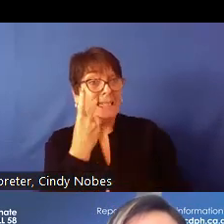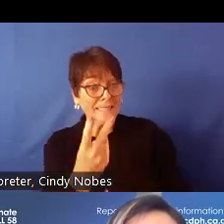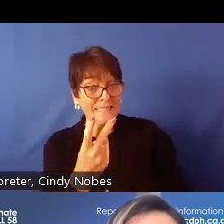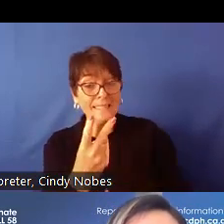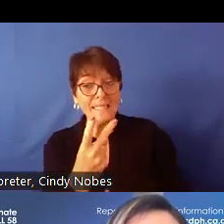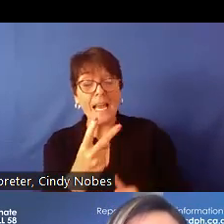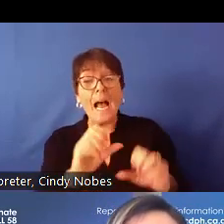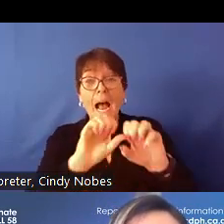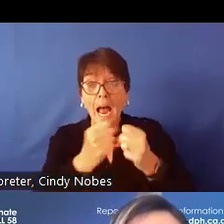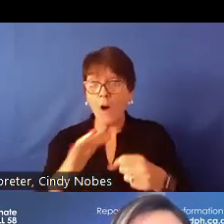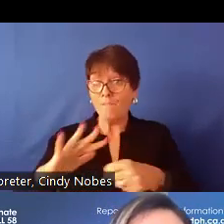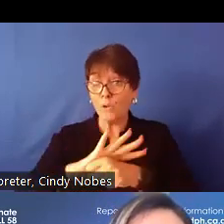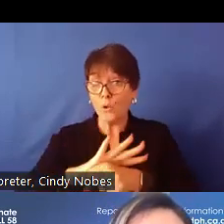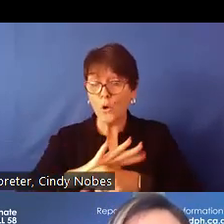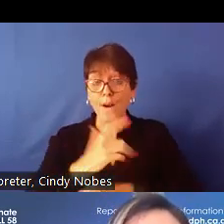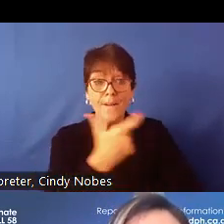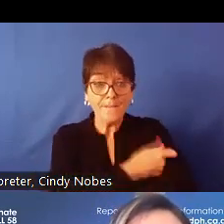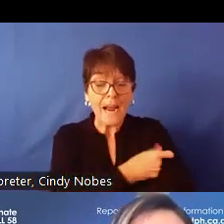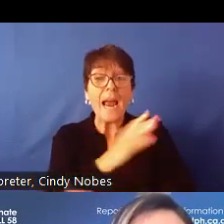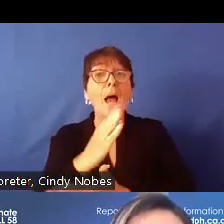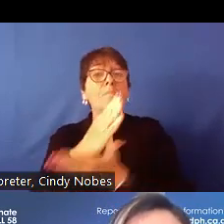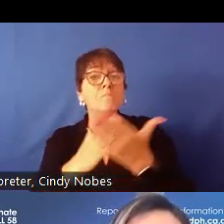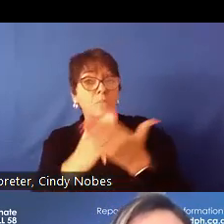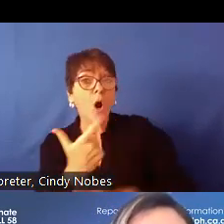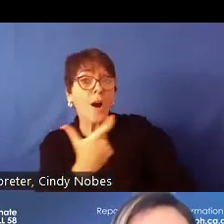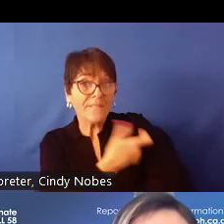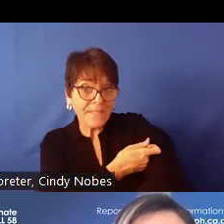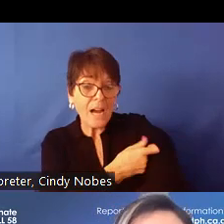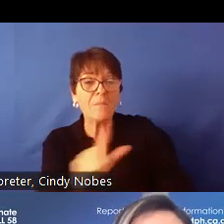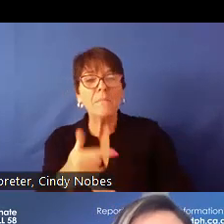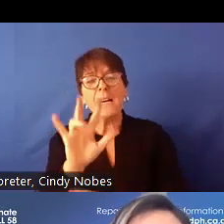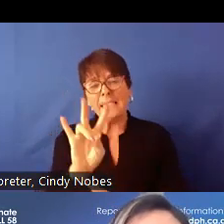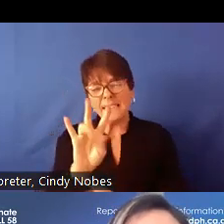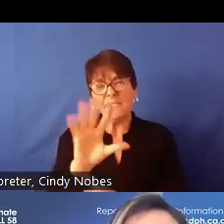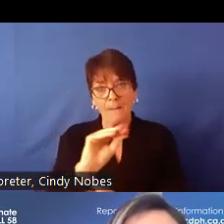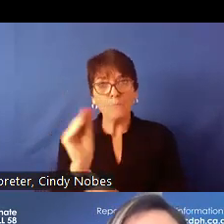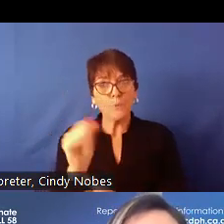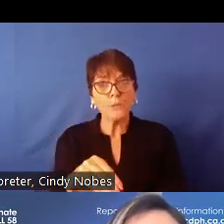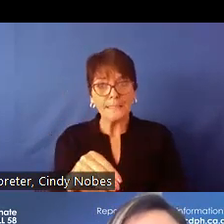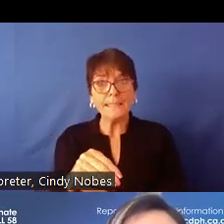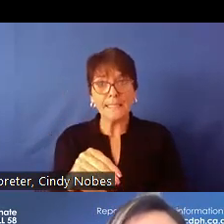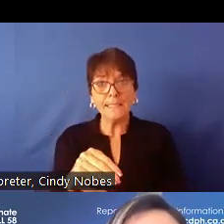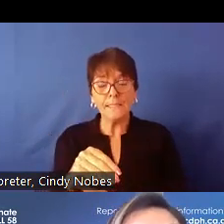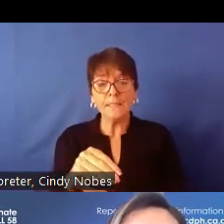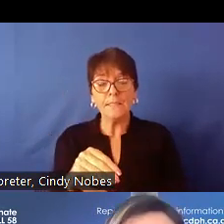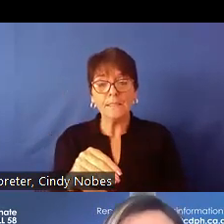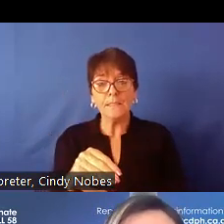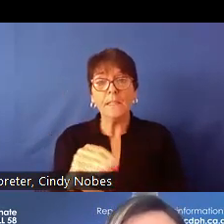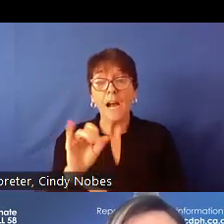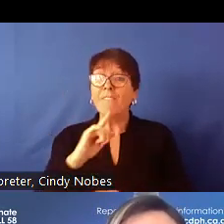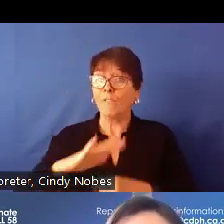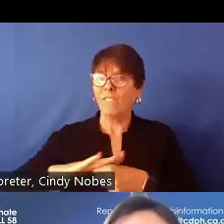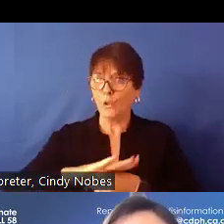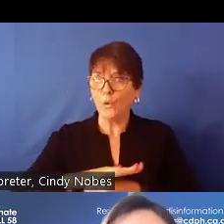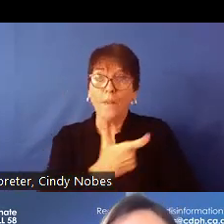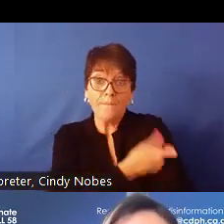the breakdown of fully vaccinated and partially vaccinated. So we're at about 75% of the of fully